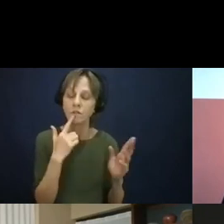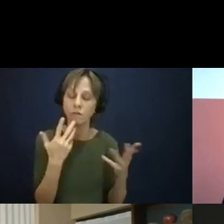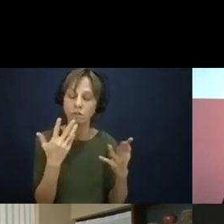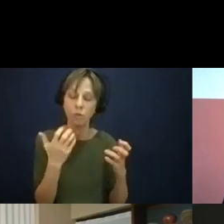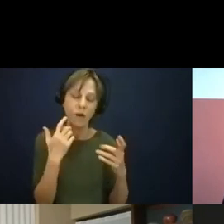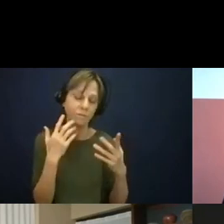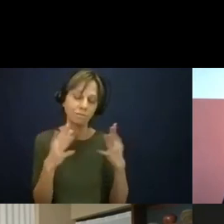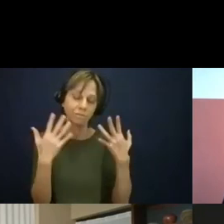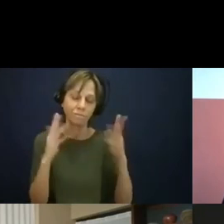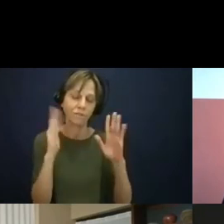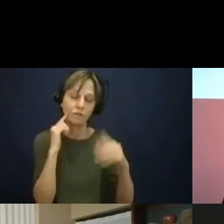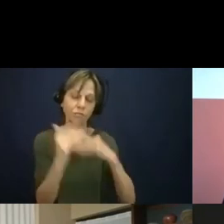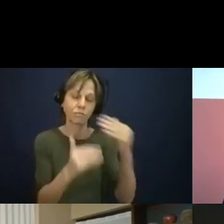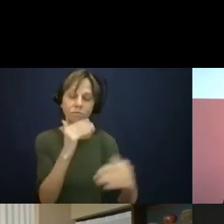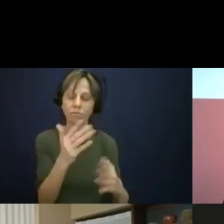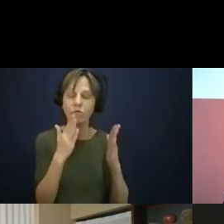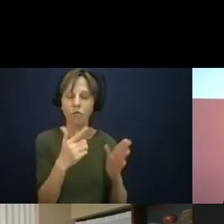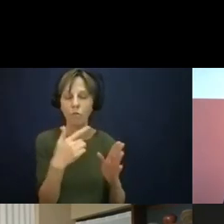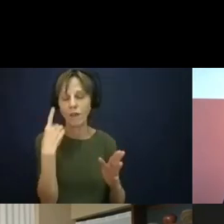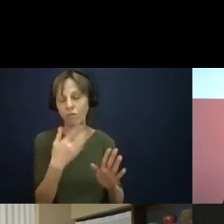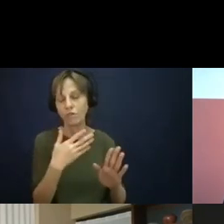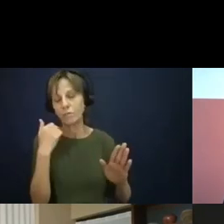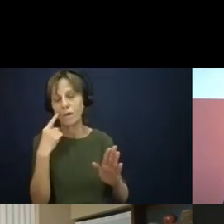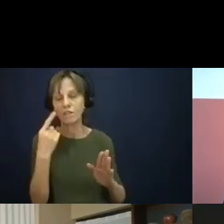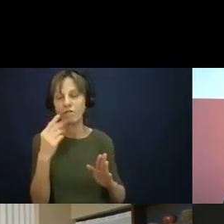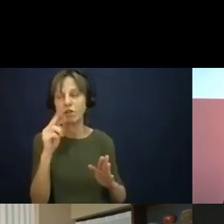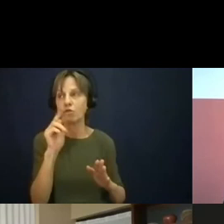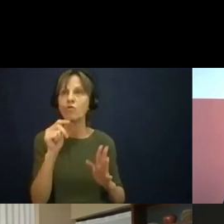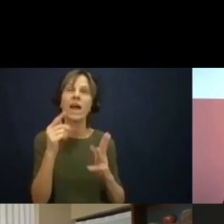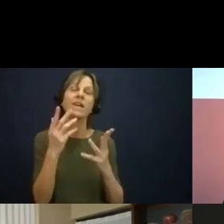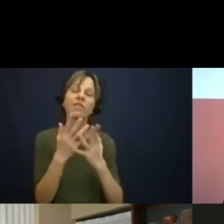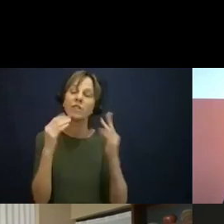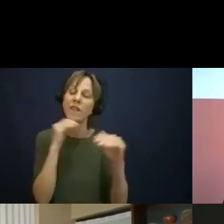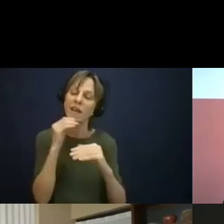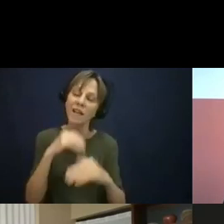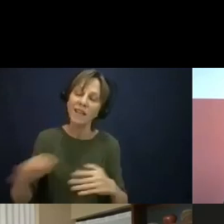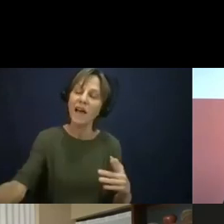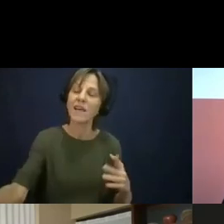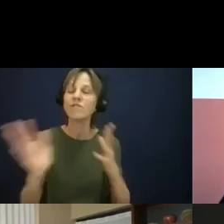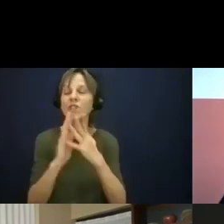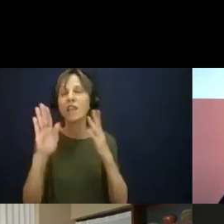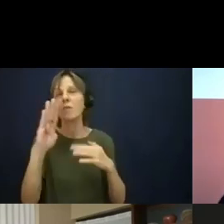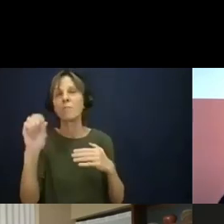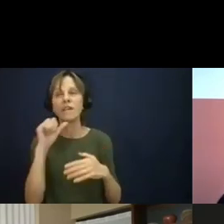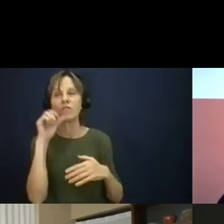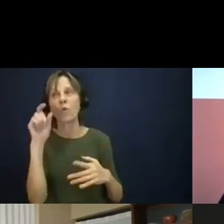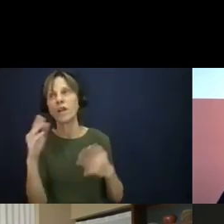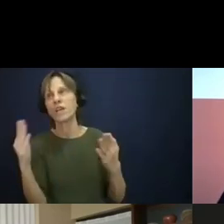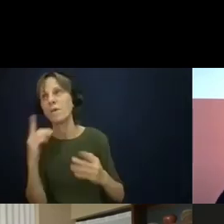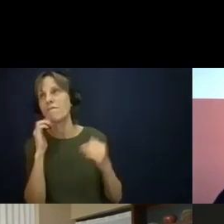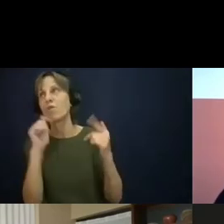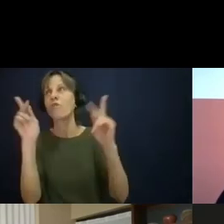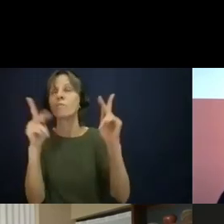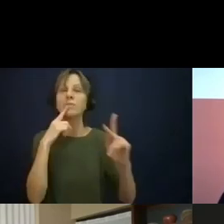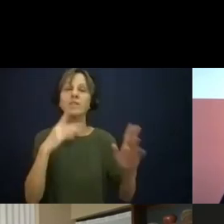way and go the way that looks best for me. That's going to get me this grant. So it's a lot of lying and it's a lot of BS that doesn't need to be here for all these people that say, I just